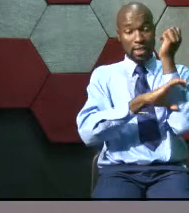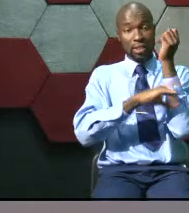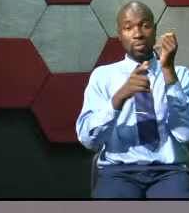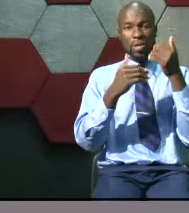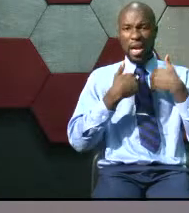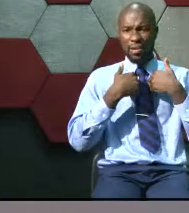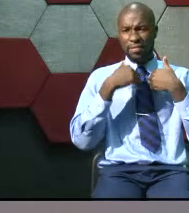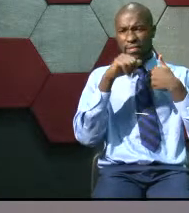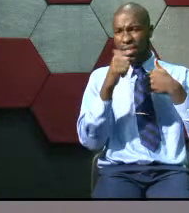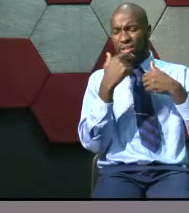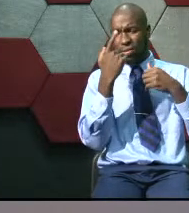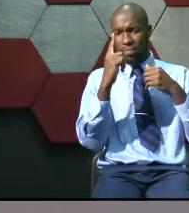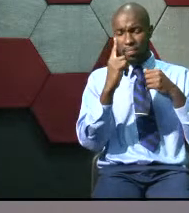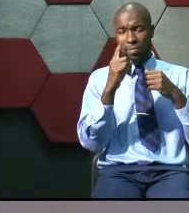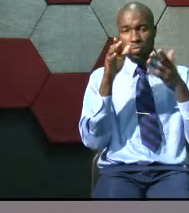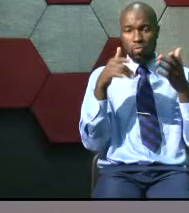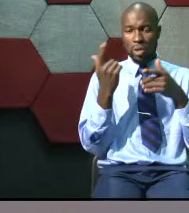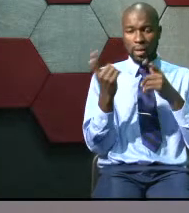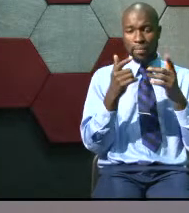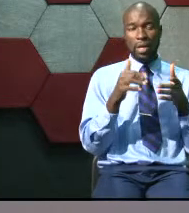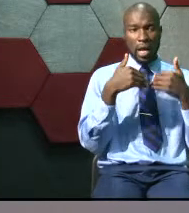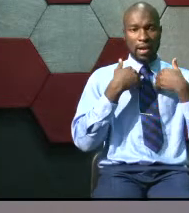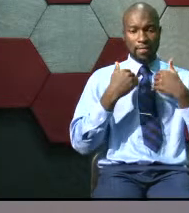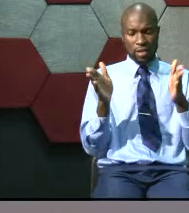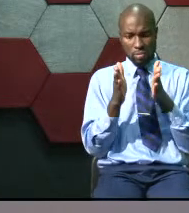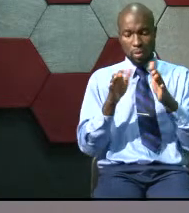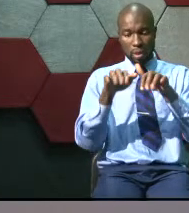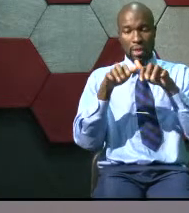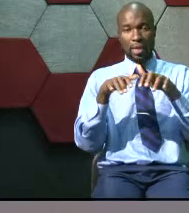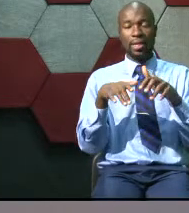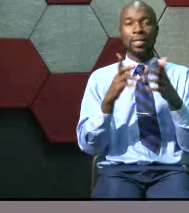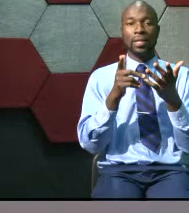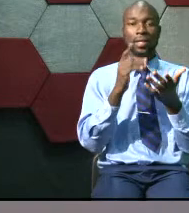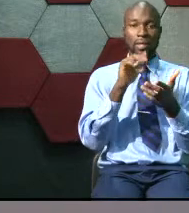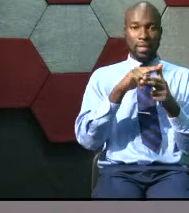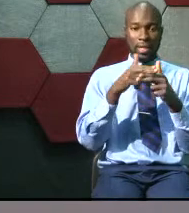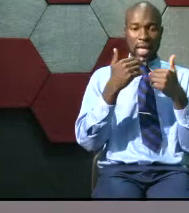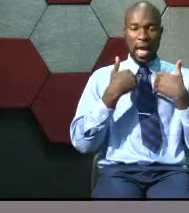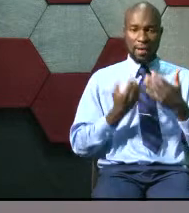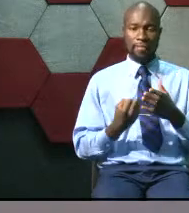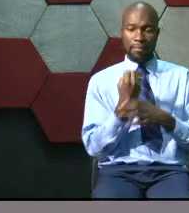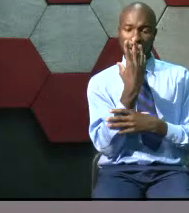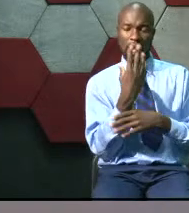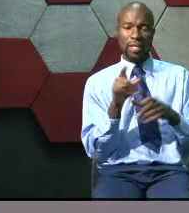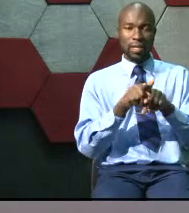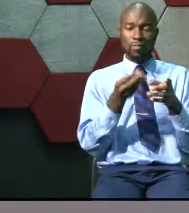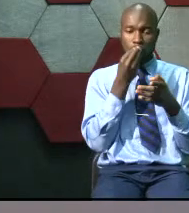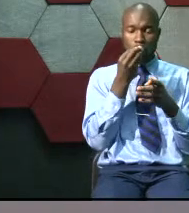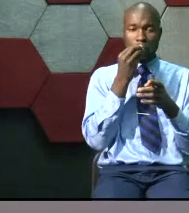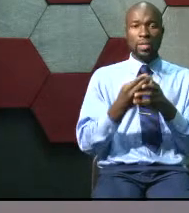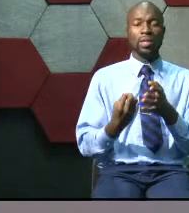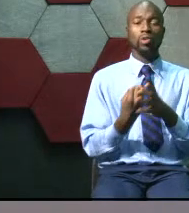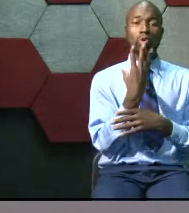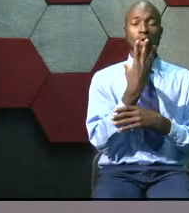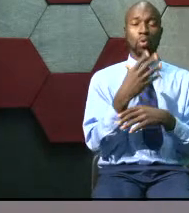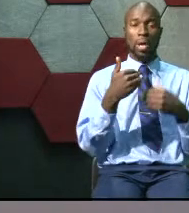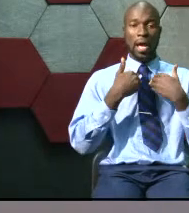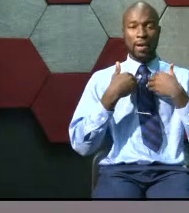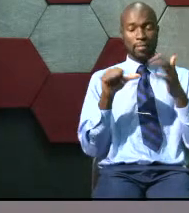and anyone who has a small garden at home can be able to ensure that their plants and their foods that they're growing can be able to grow without any